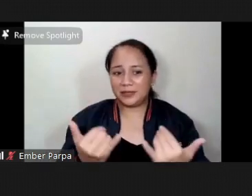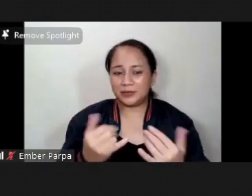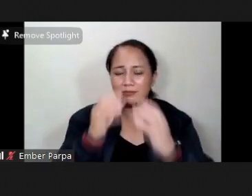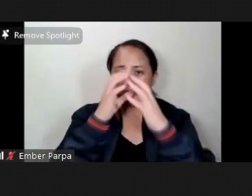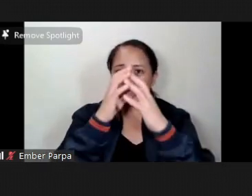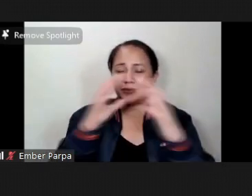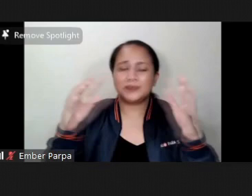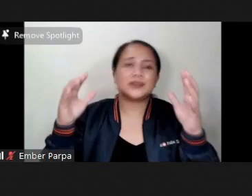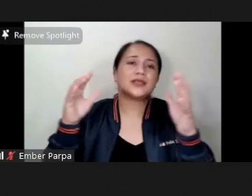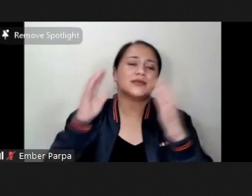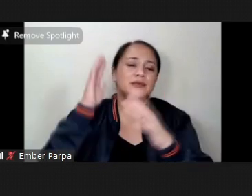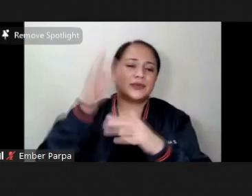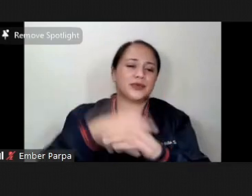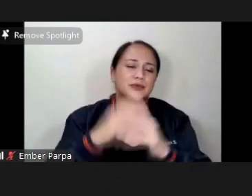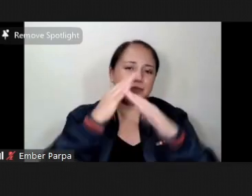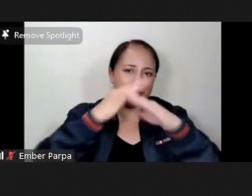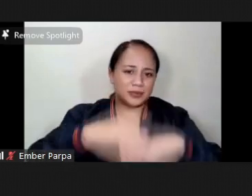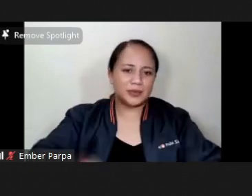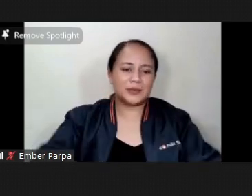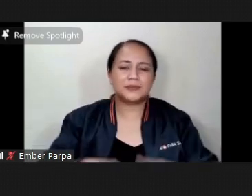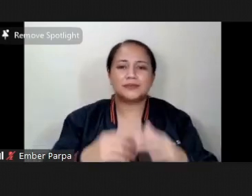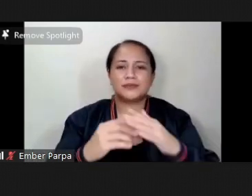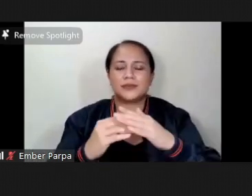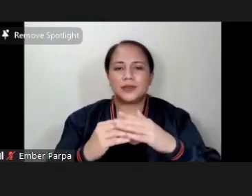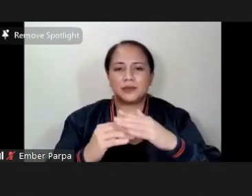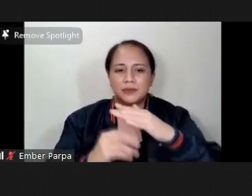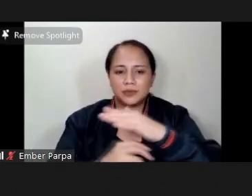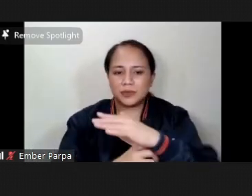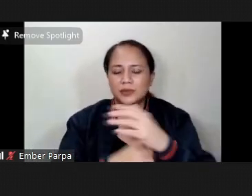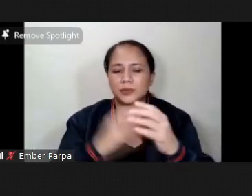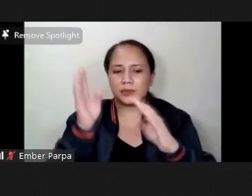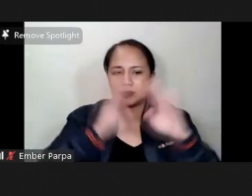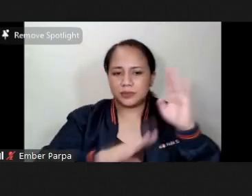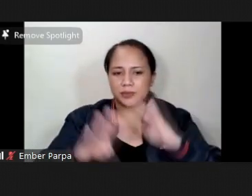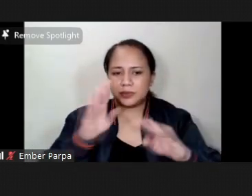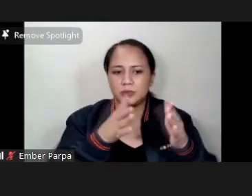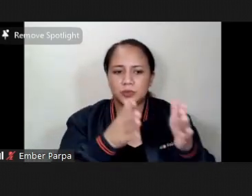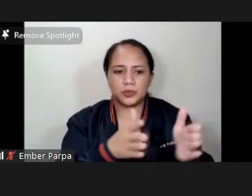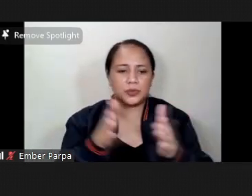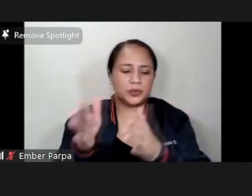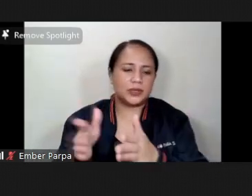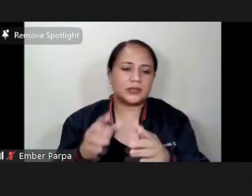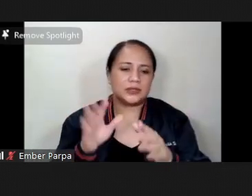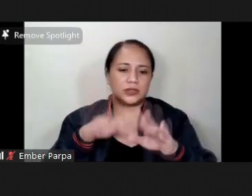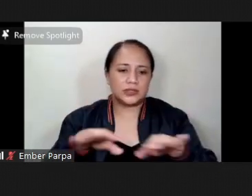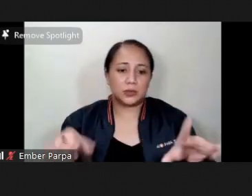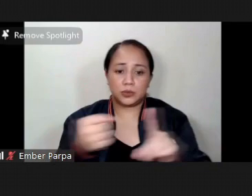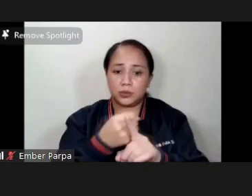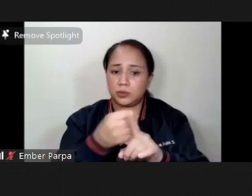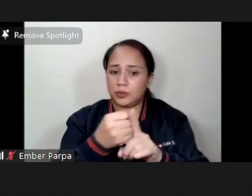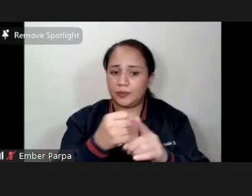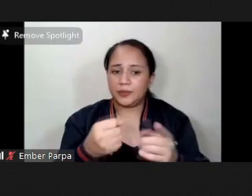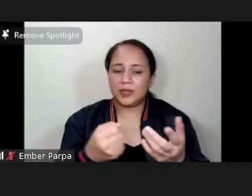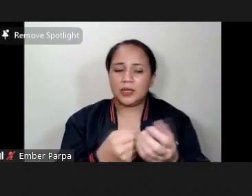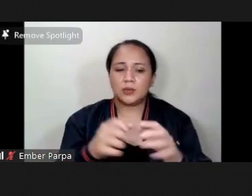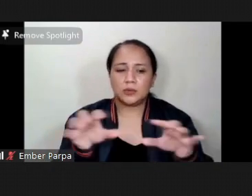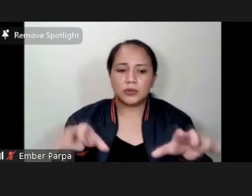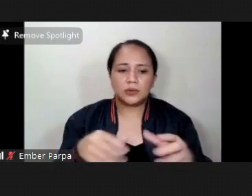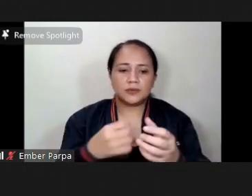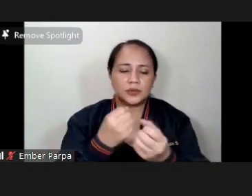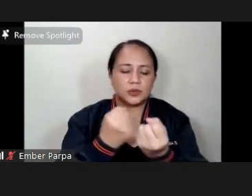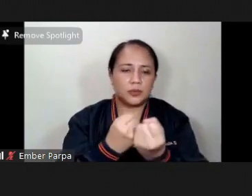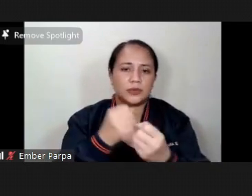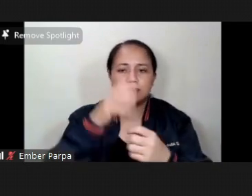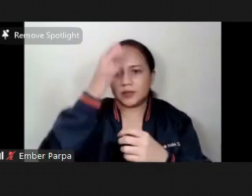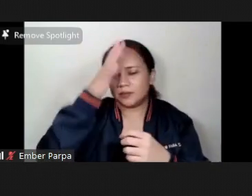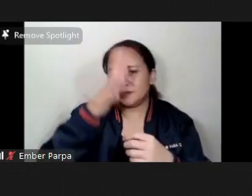the Future, Breaking Barriers, Bridging Gaps, showcase new ways to teach children who were abused and extend support to parents and